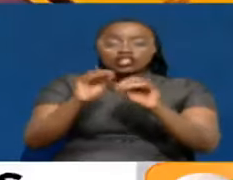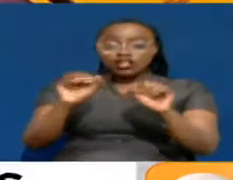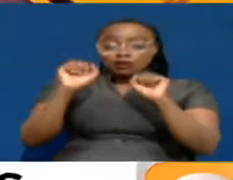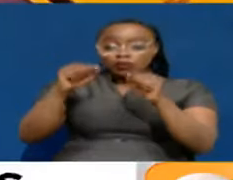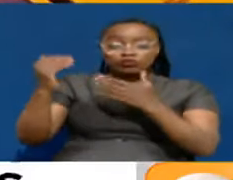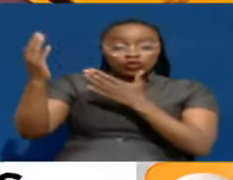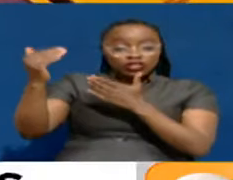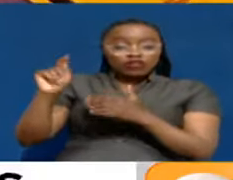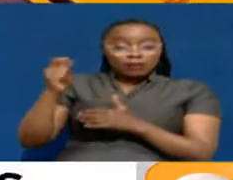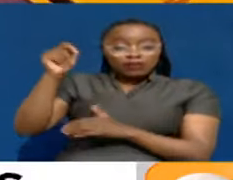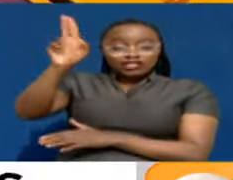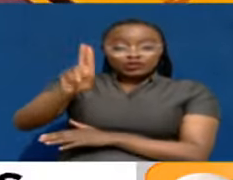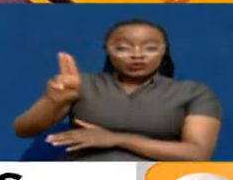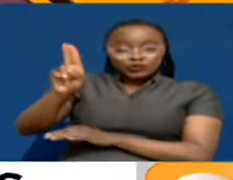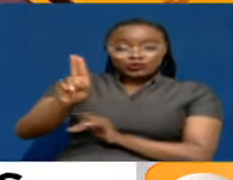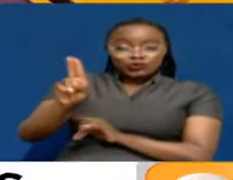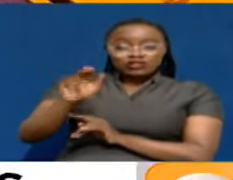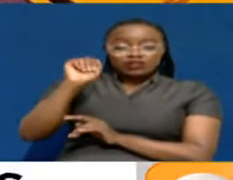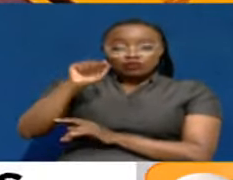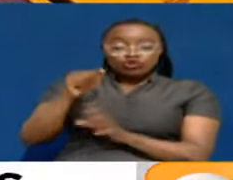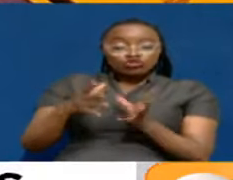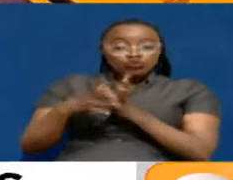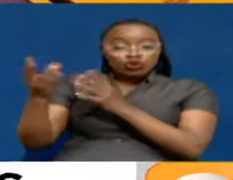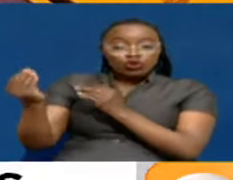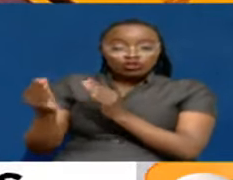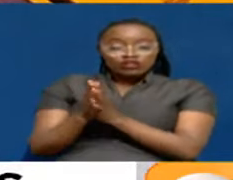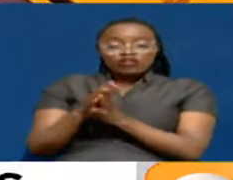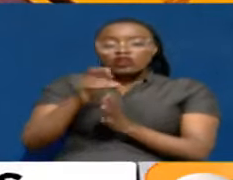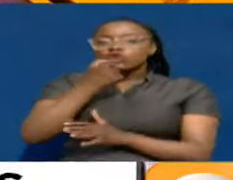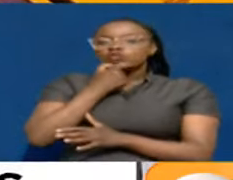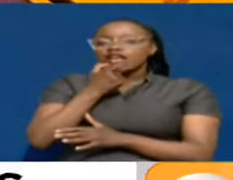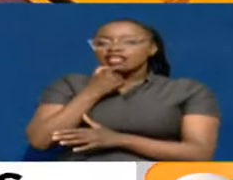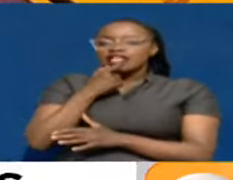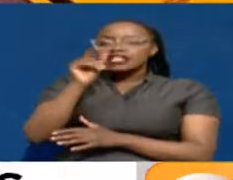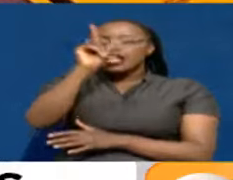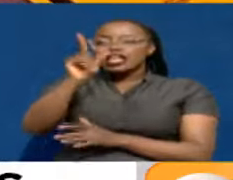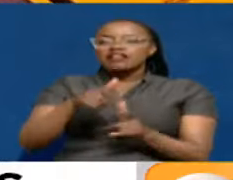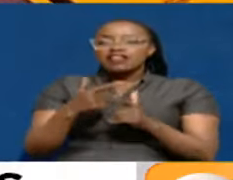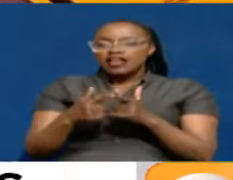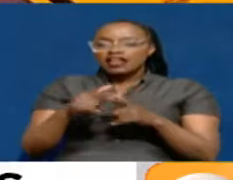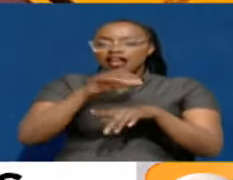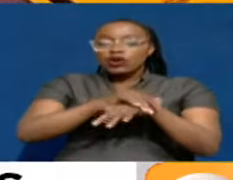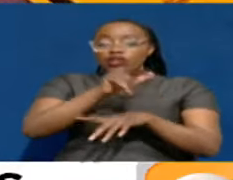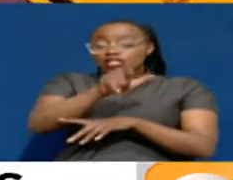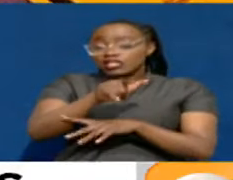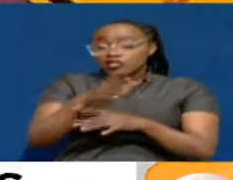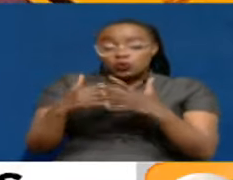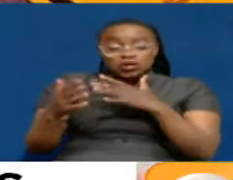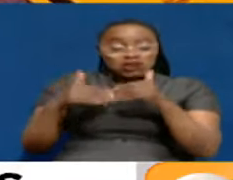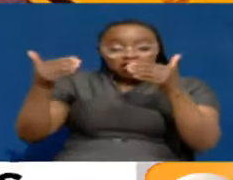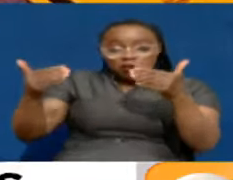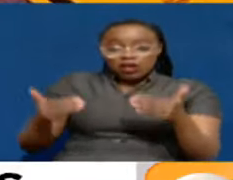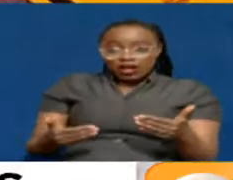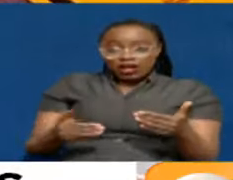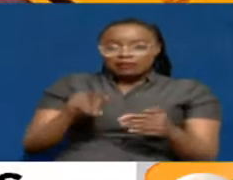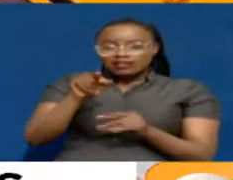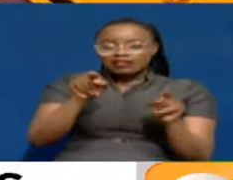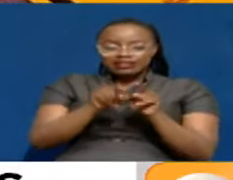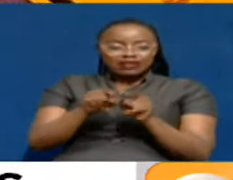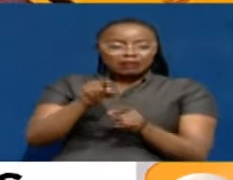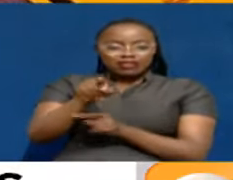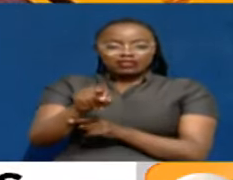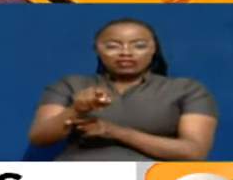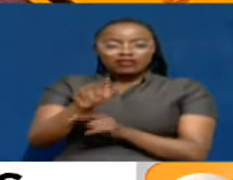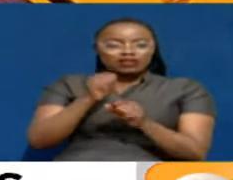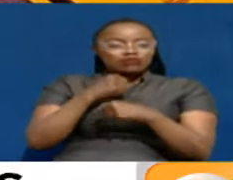I have expected that President Uhuru Kenyatta would have gone to the Nyanza region and received the kind of reception that he did, that